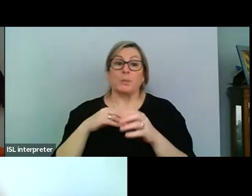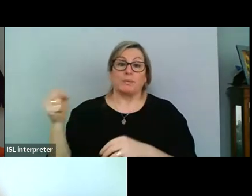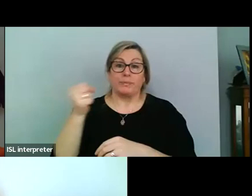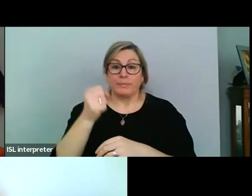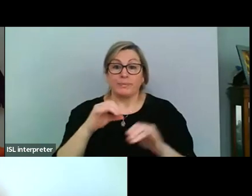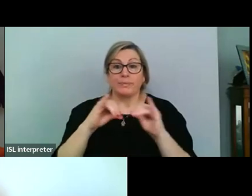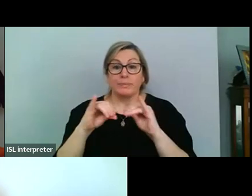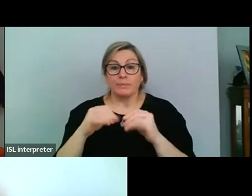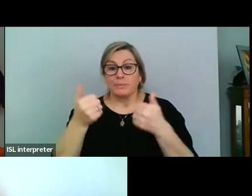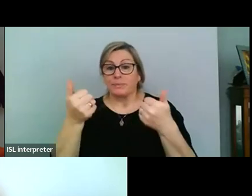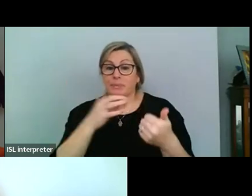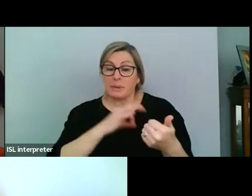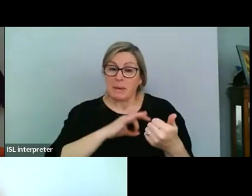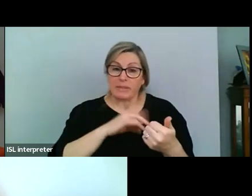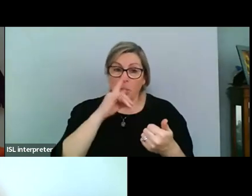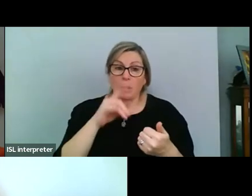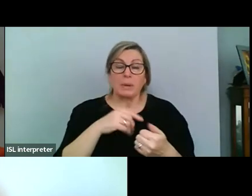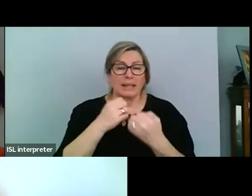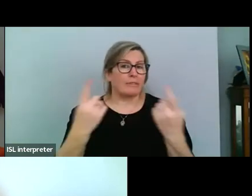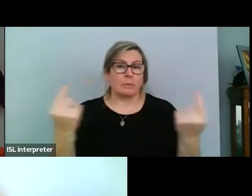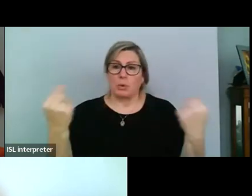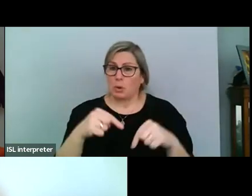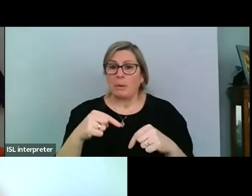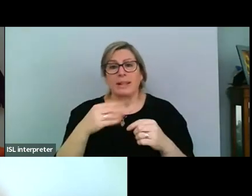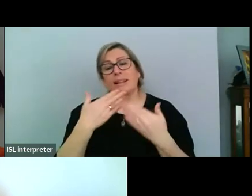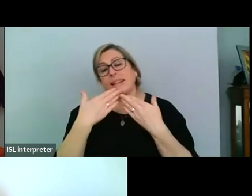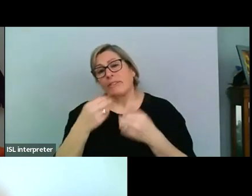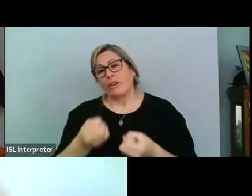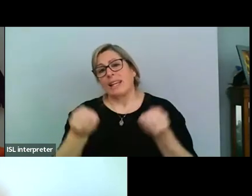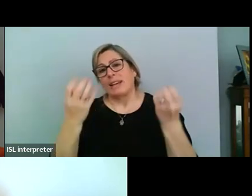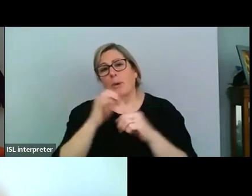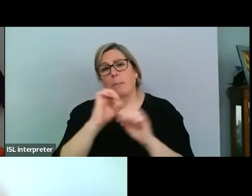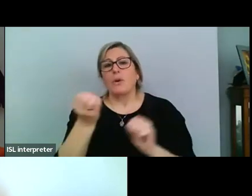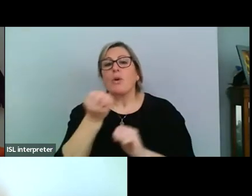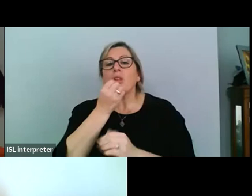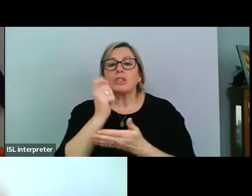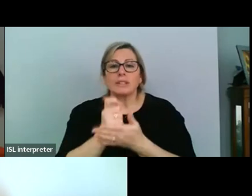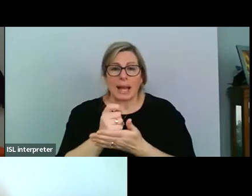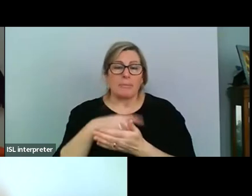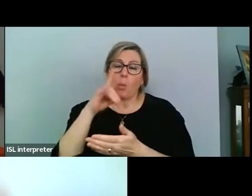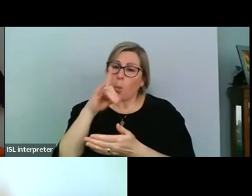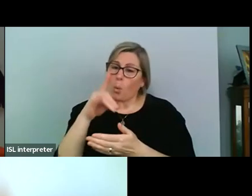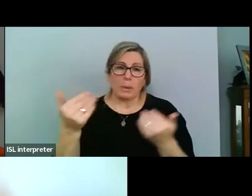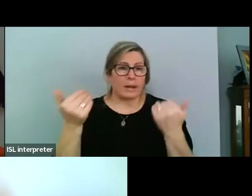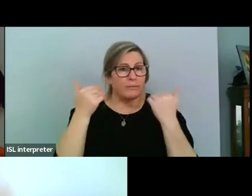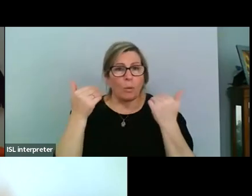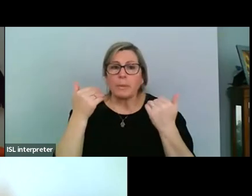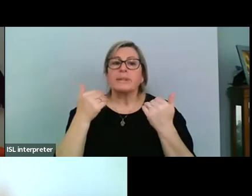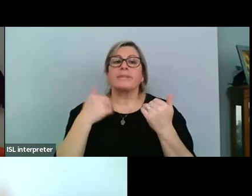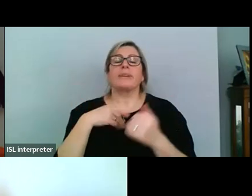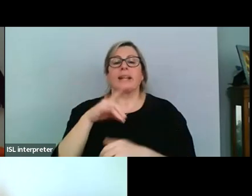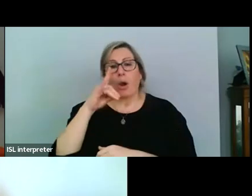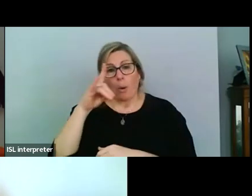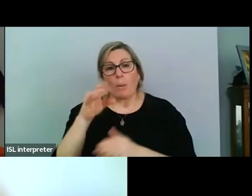to everybody who came along today, thank you so much for giving up your lunchtime. I hope this has been informative, and I hope